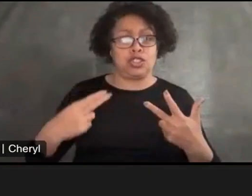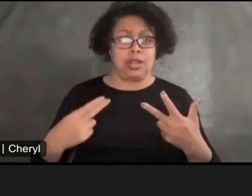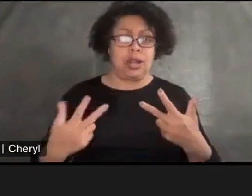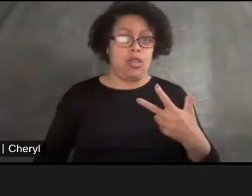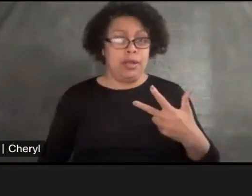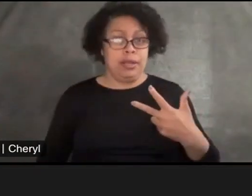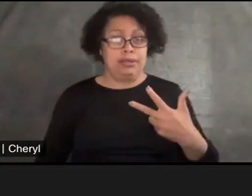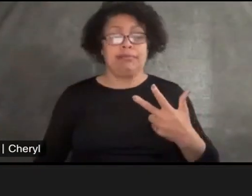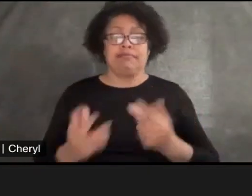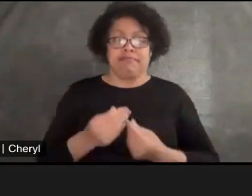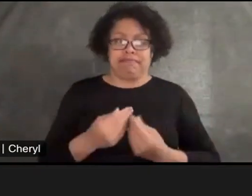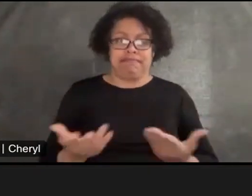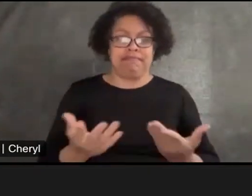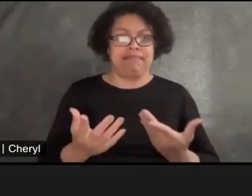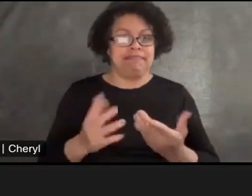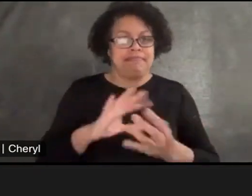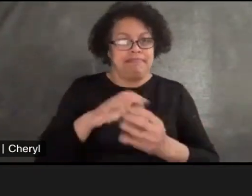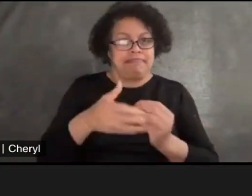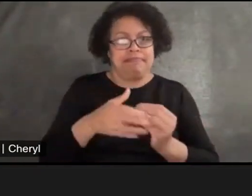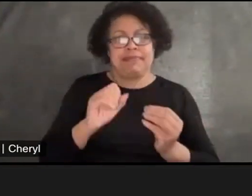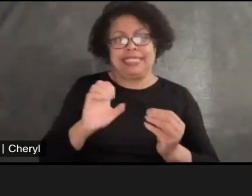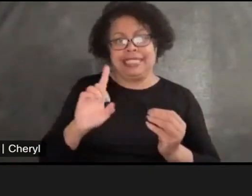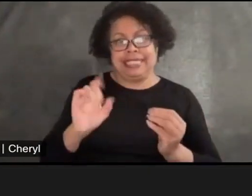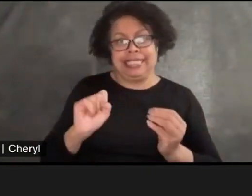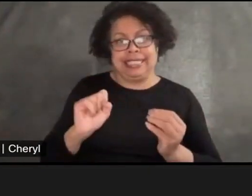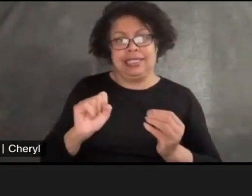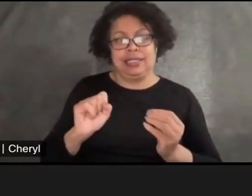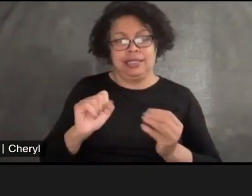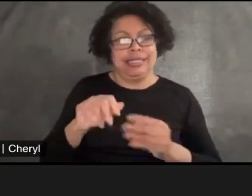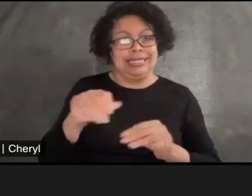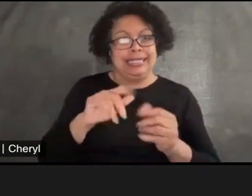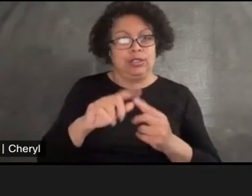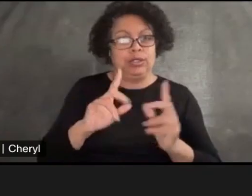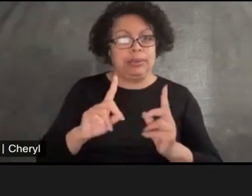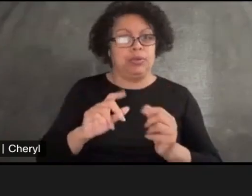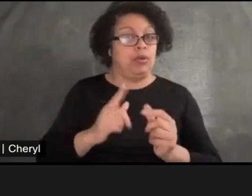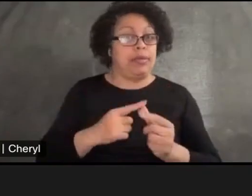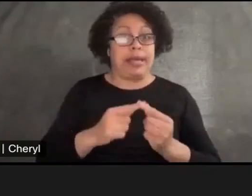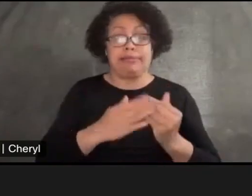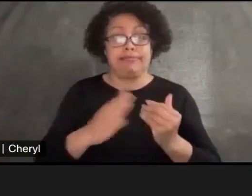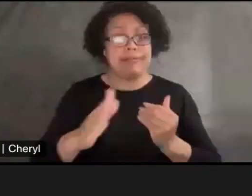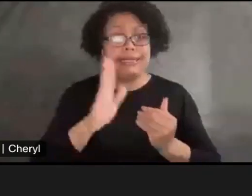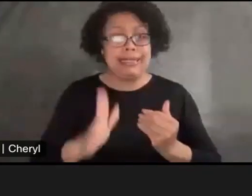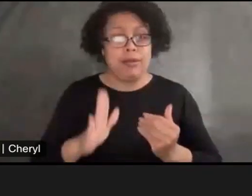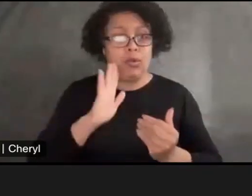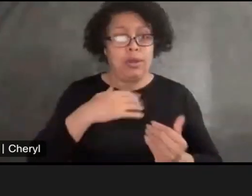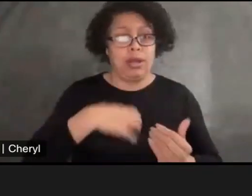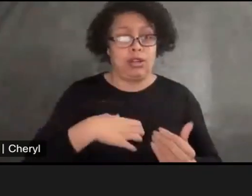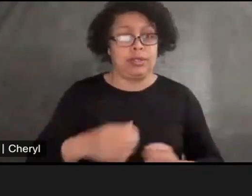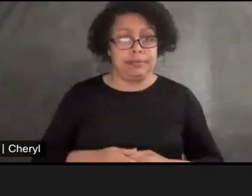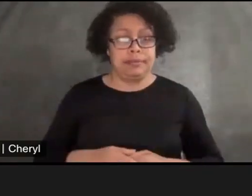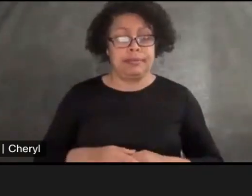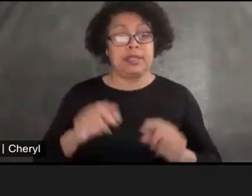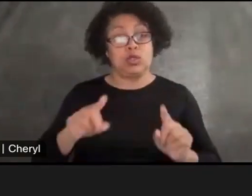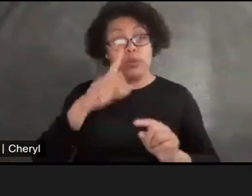in a bundle of seeds so that they might never go hungry again. At the height of the summer, when the days are long